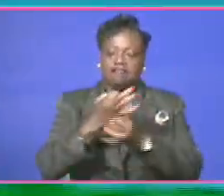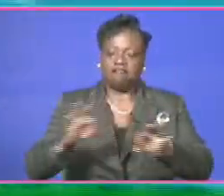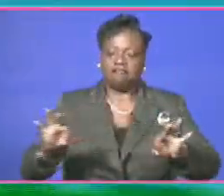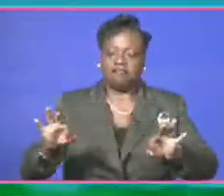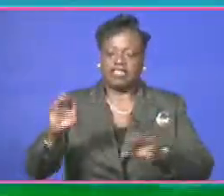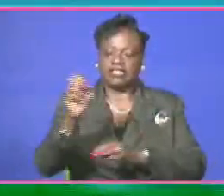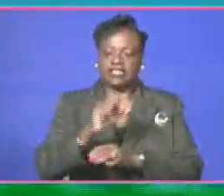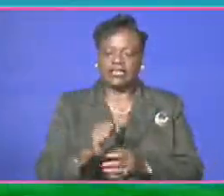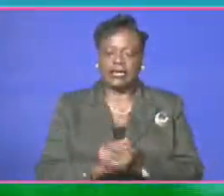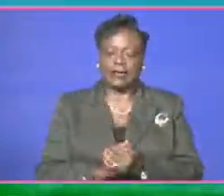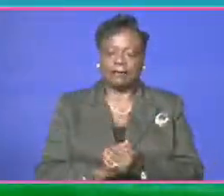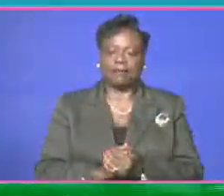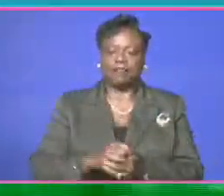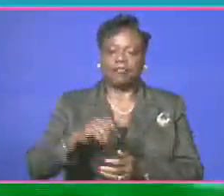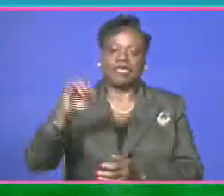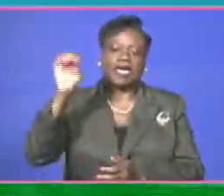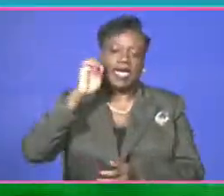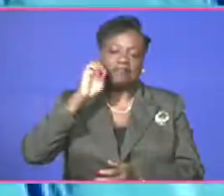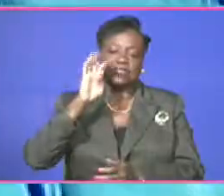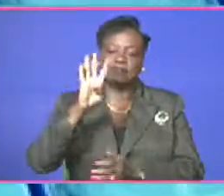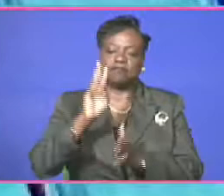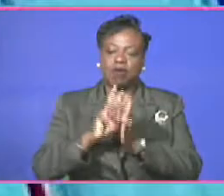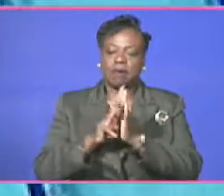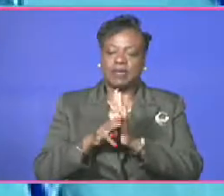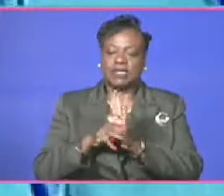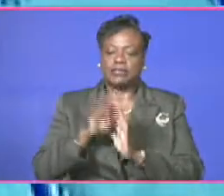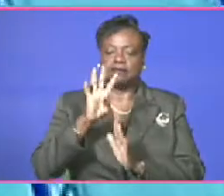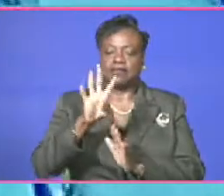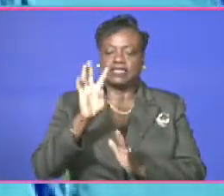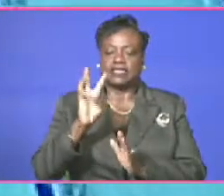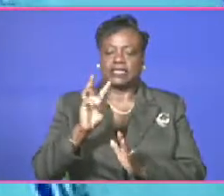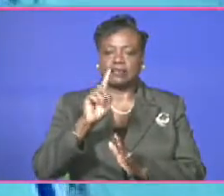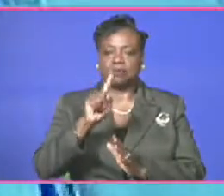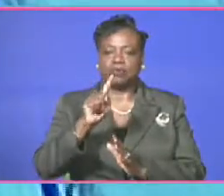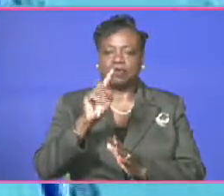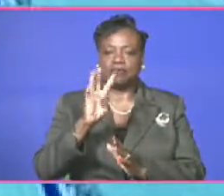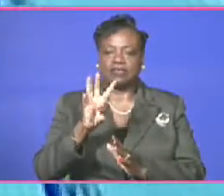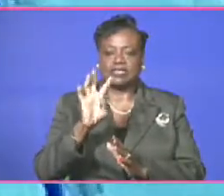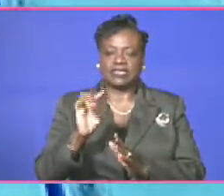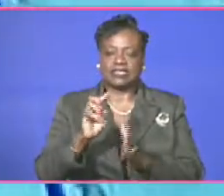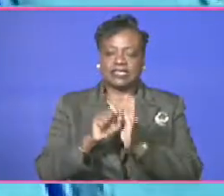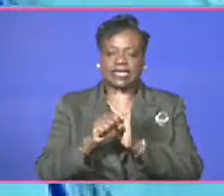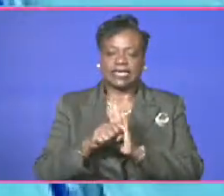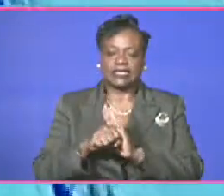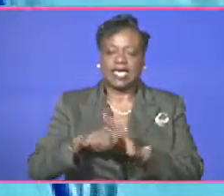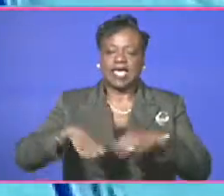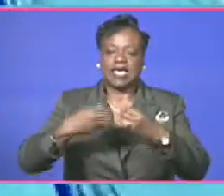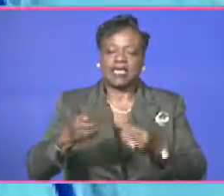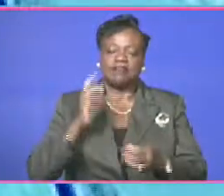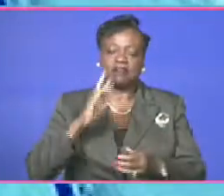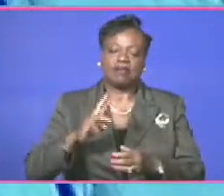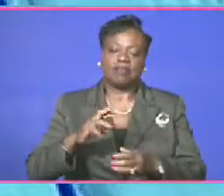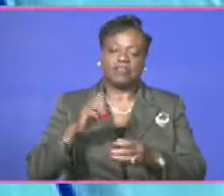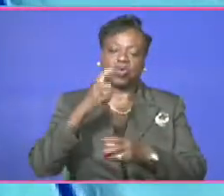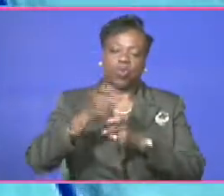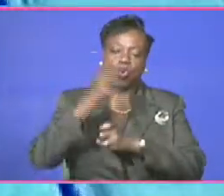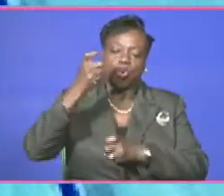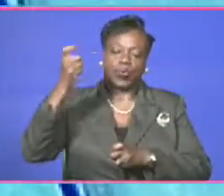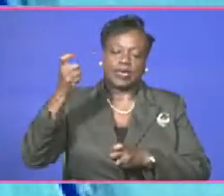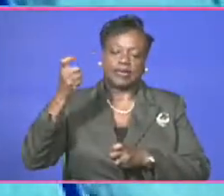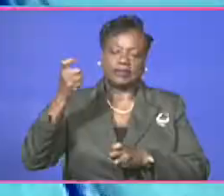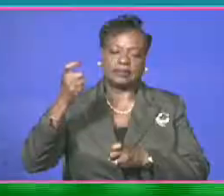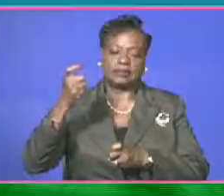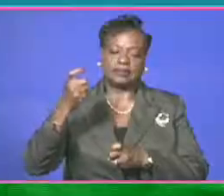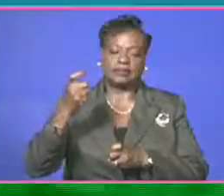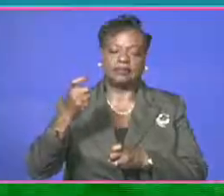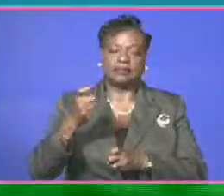45.84 seconds. Evans' time of 4 minutes 46.64 seconds not only gave her the win in the 500-yard freestyle,